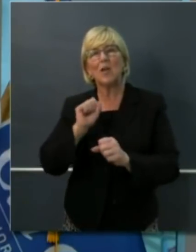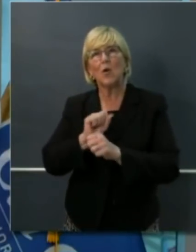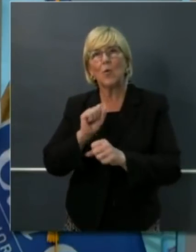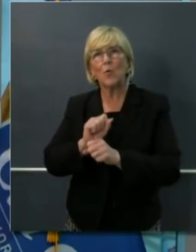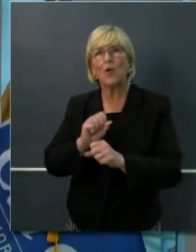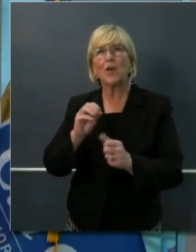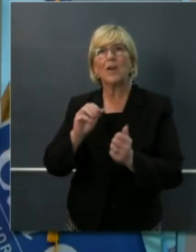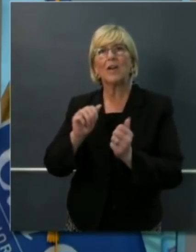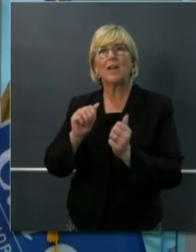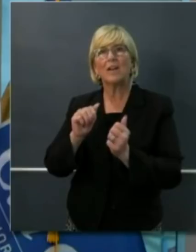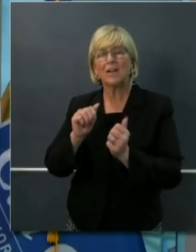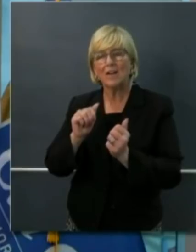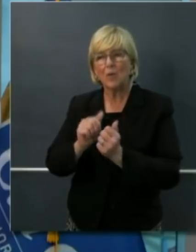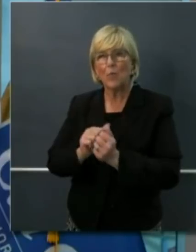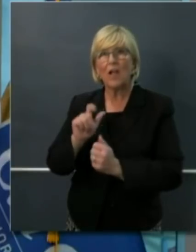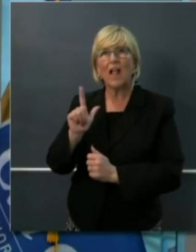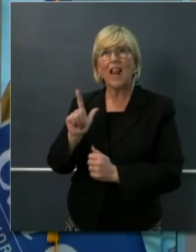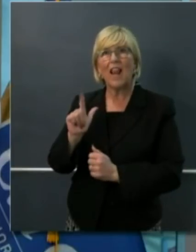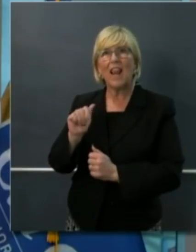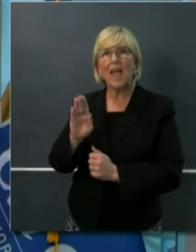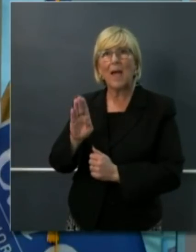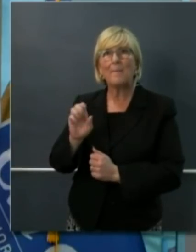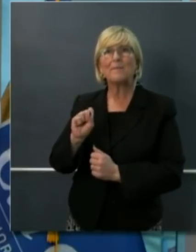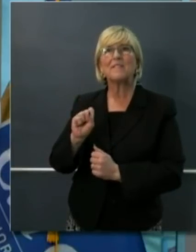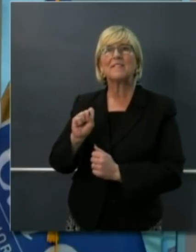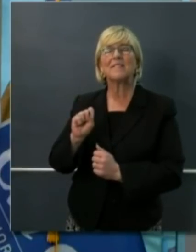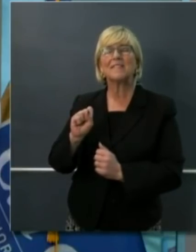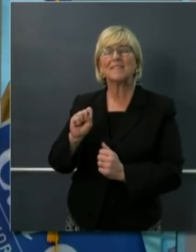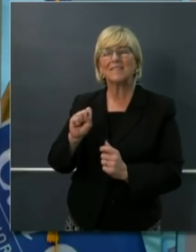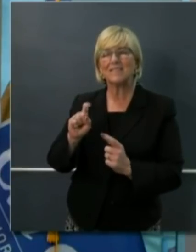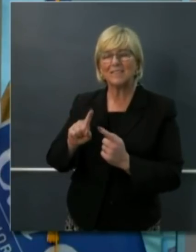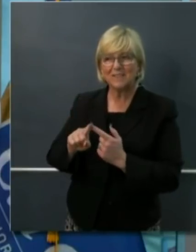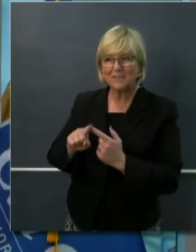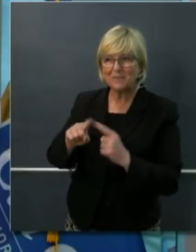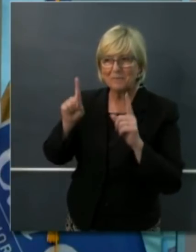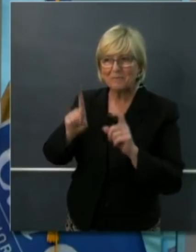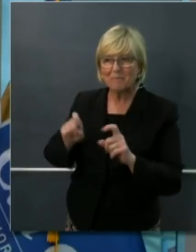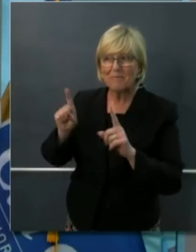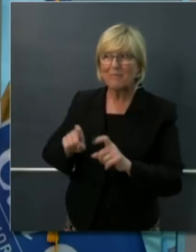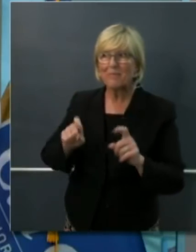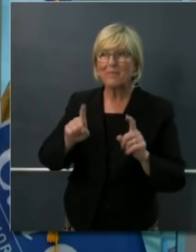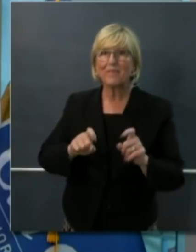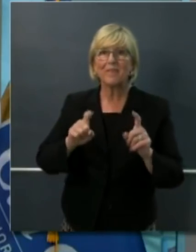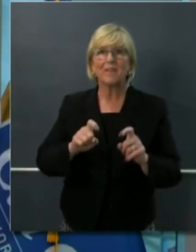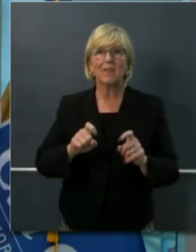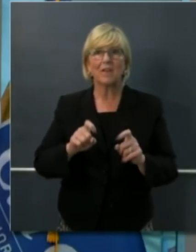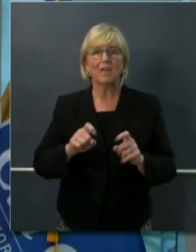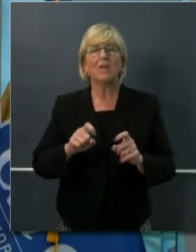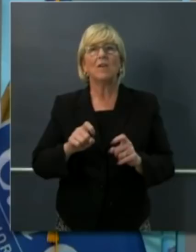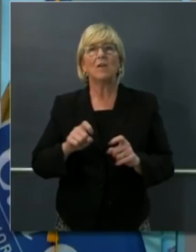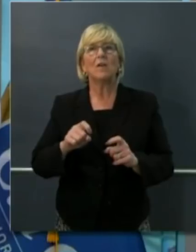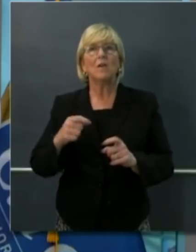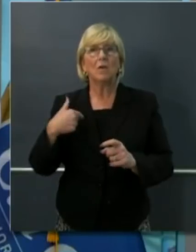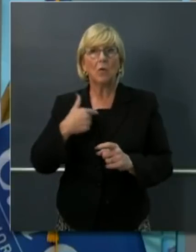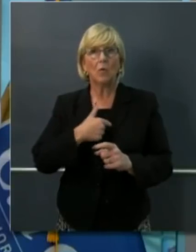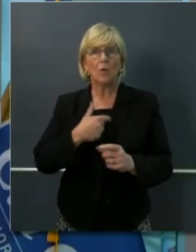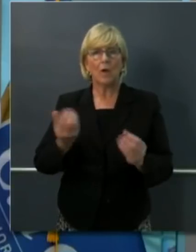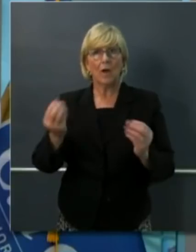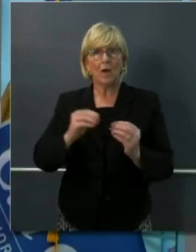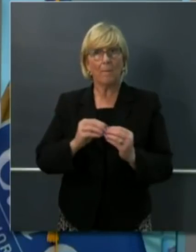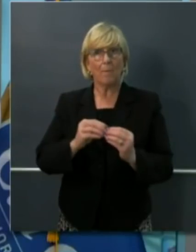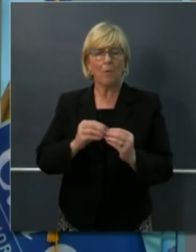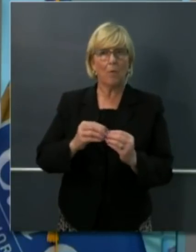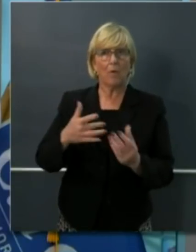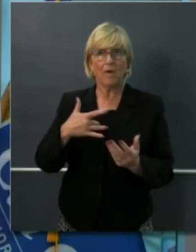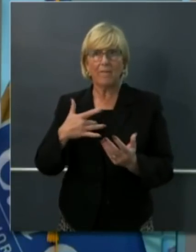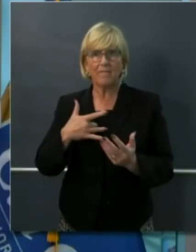to move that forward in responsible and yet accelerated ways. And as soon as we are confident with how